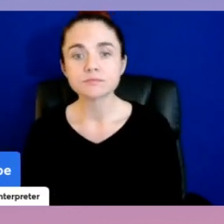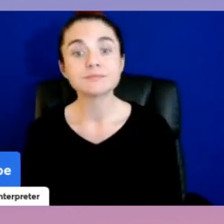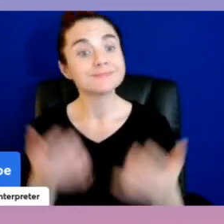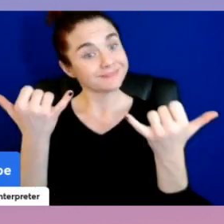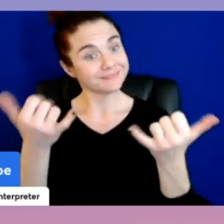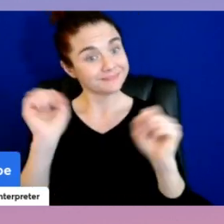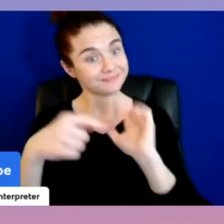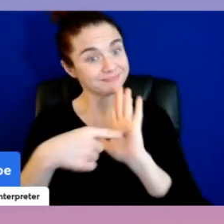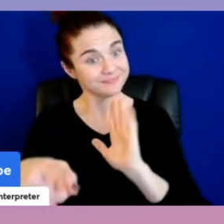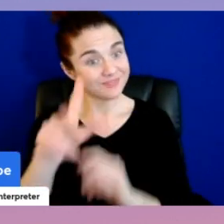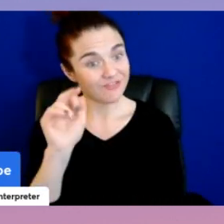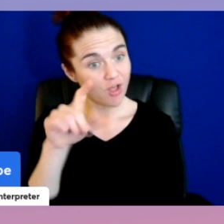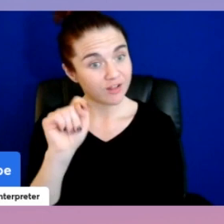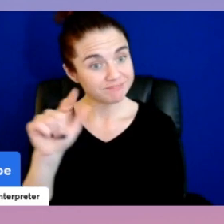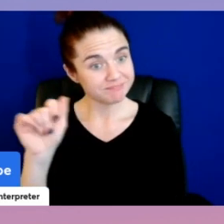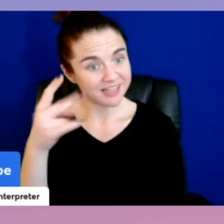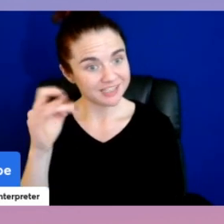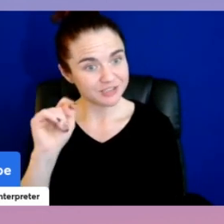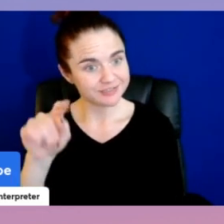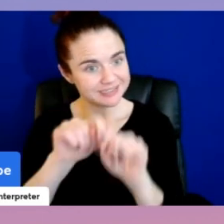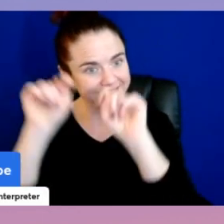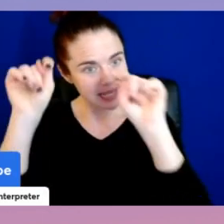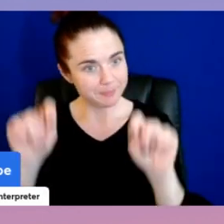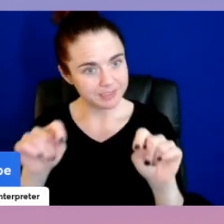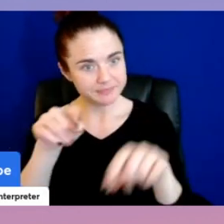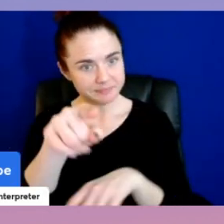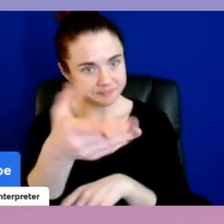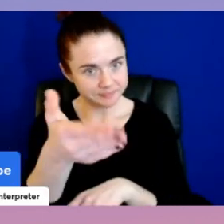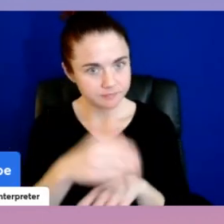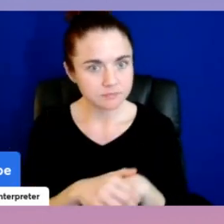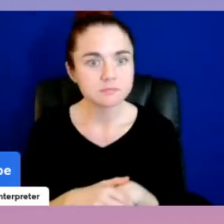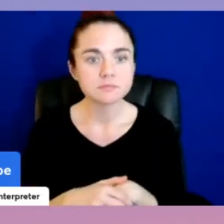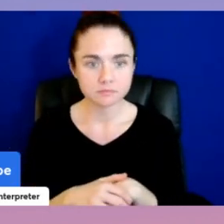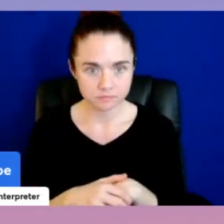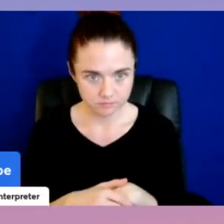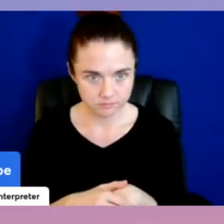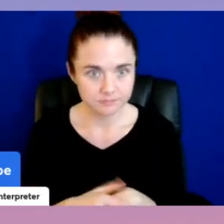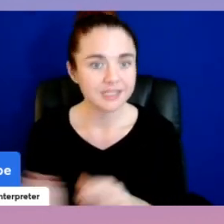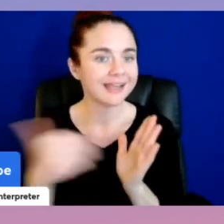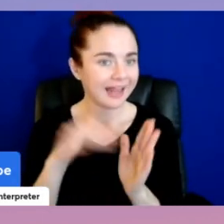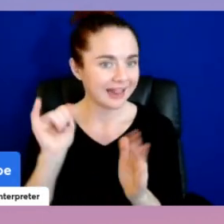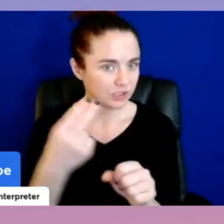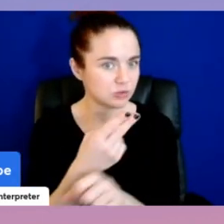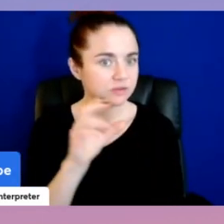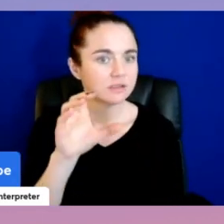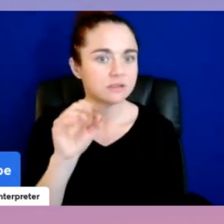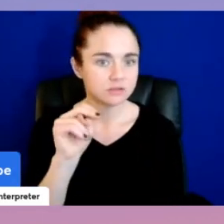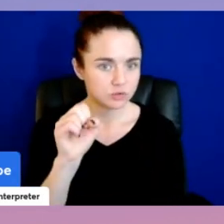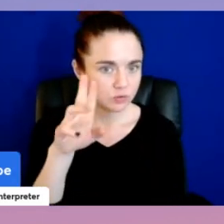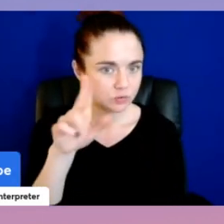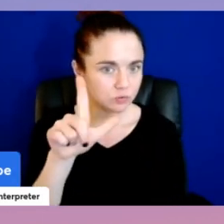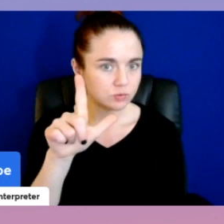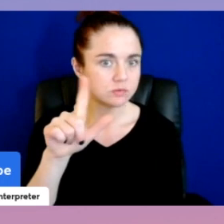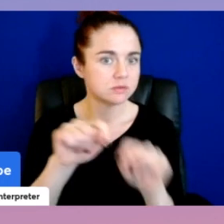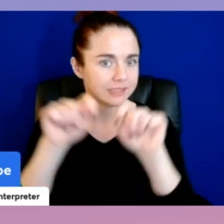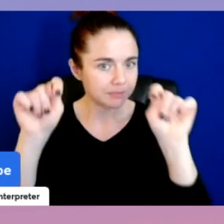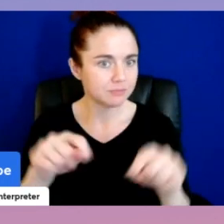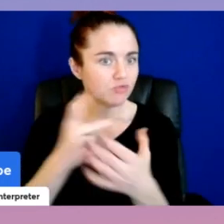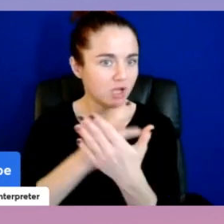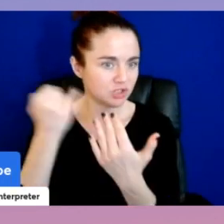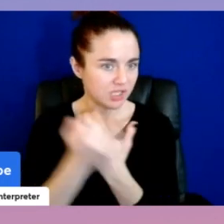Let's take a look at the Vault Agent template. A review here. Vault Agent uses the Consul template project to render